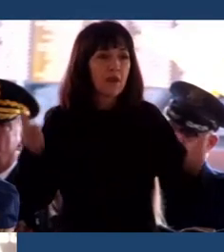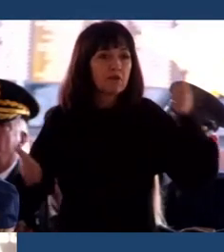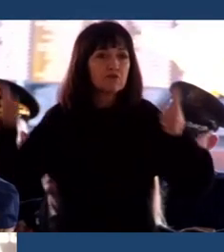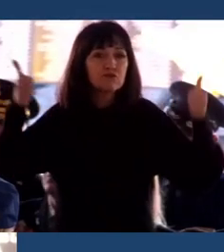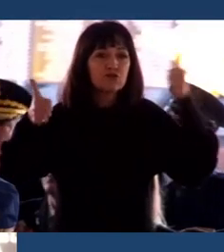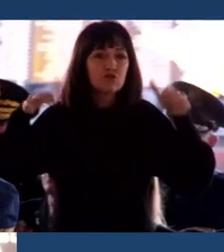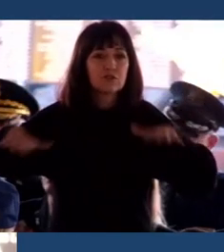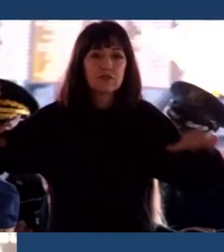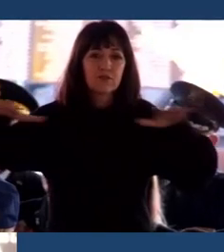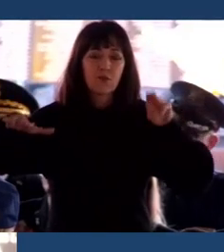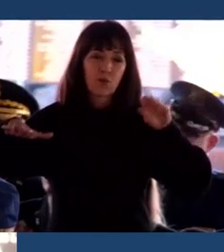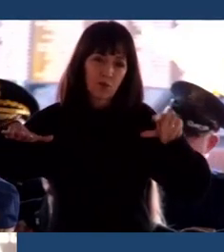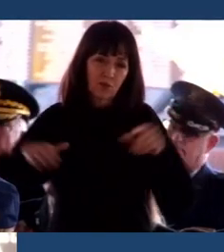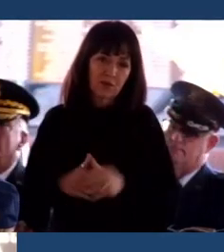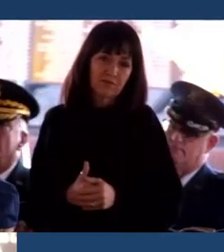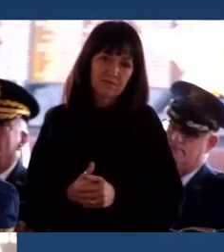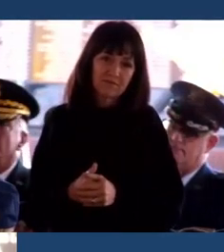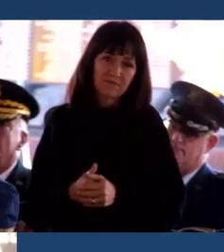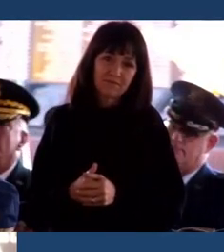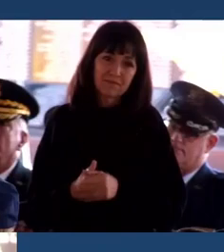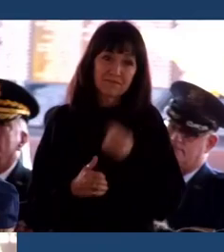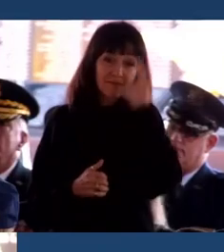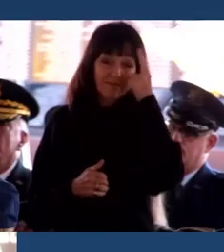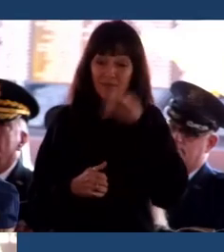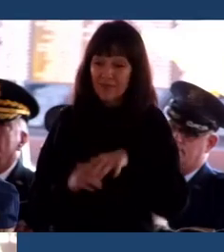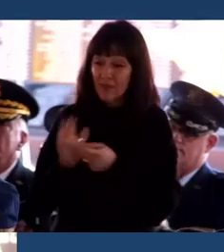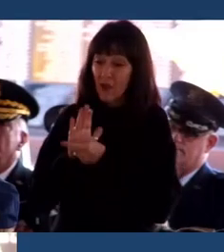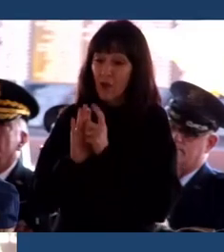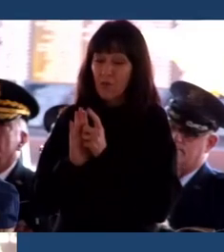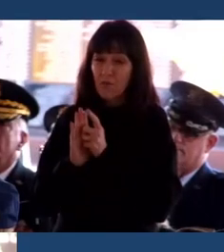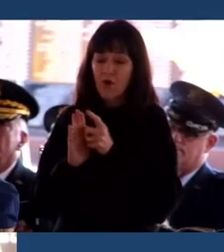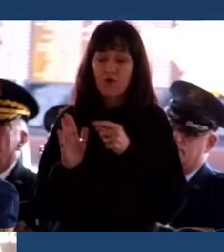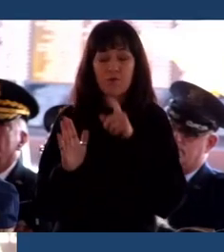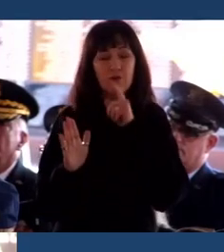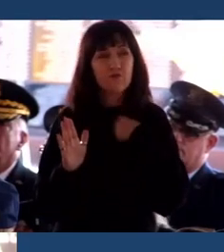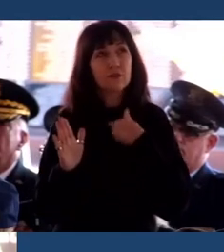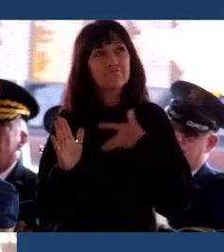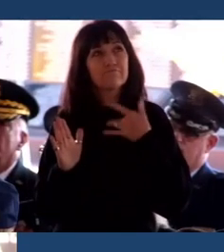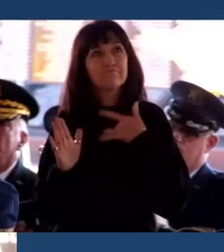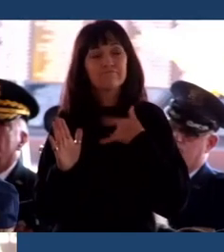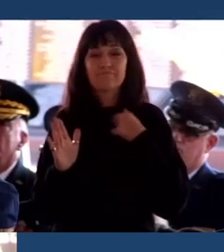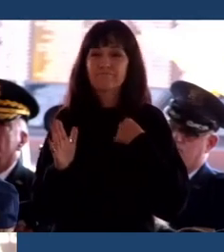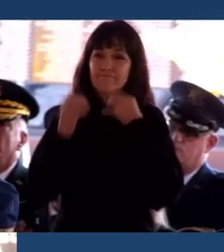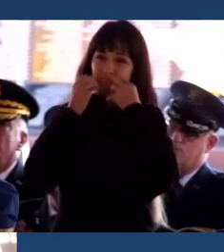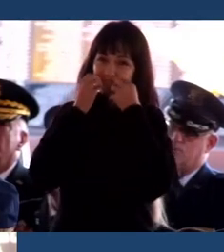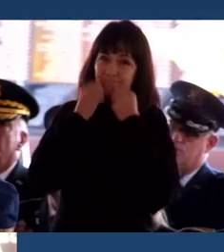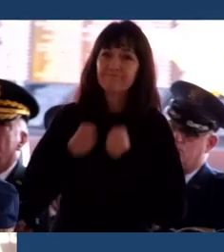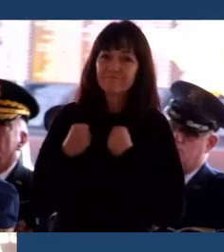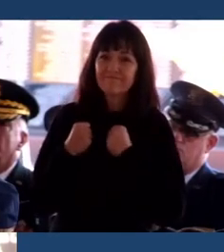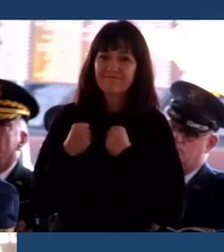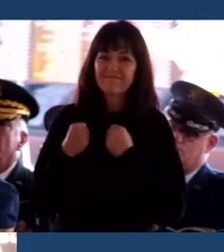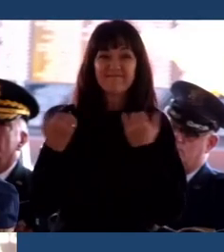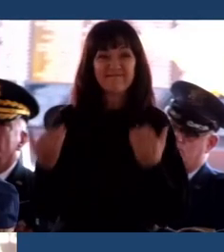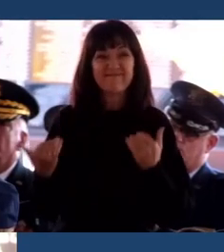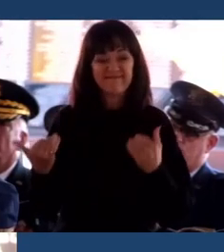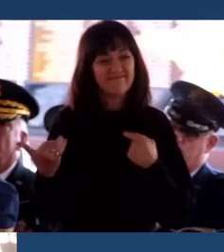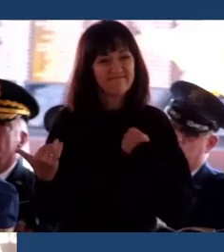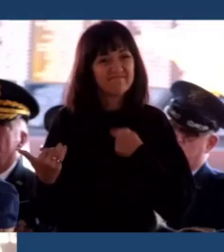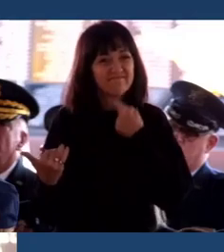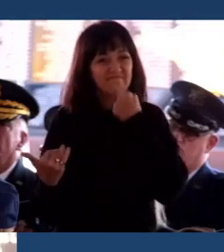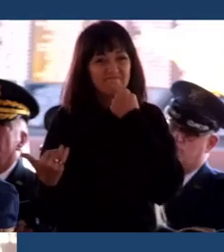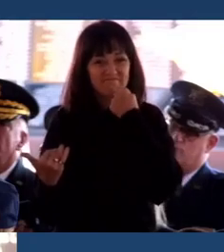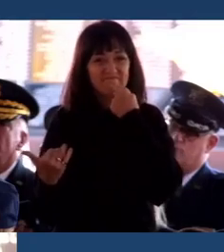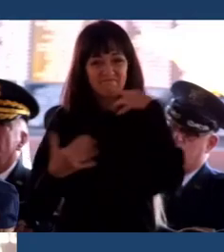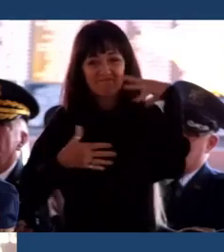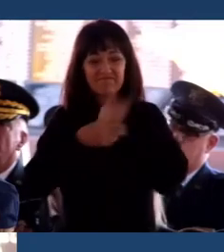wing. It is moments like this that I cherish and miss most about the military service, the